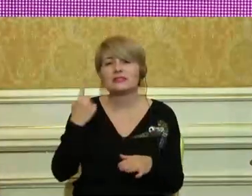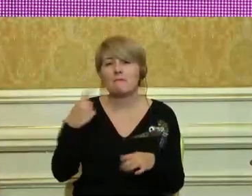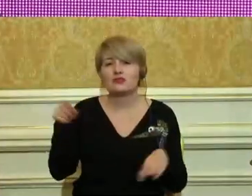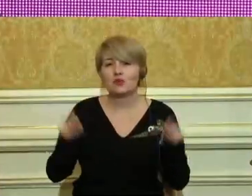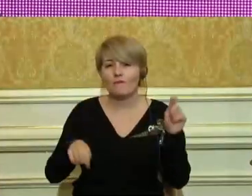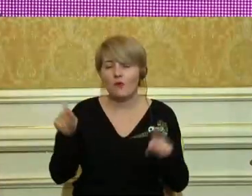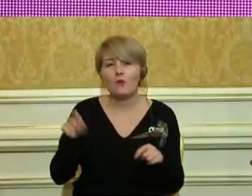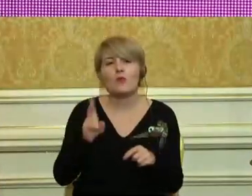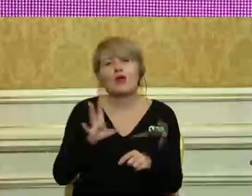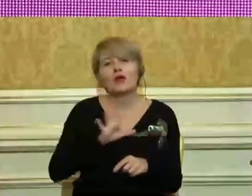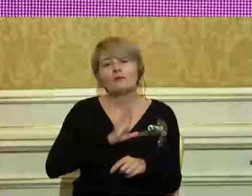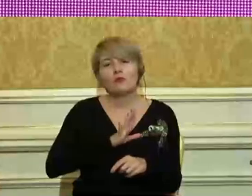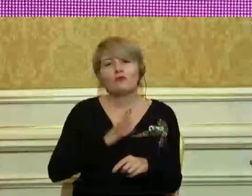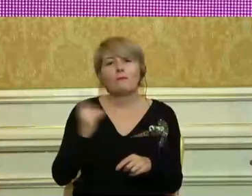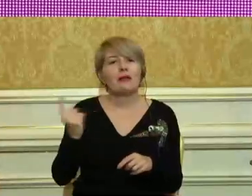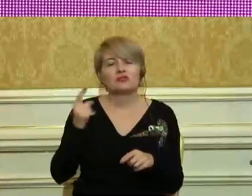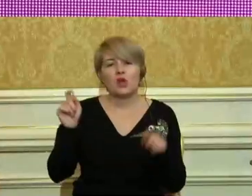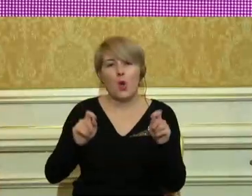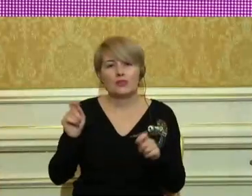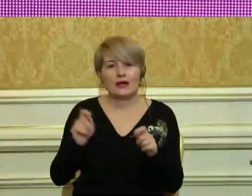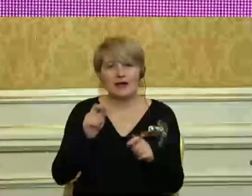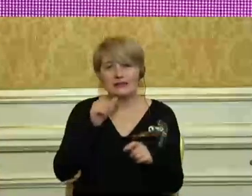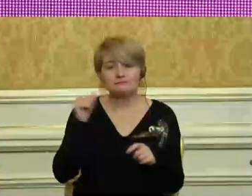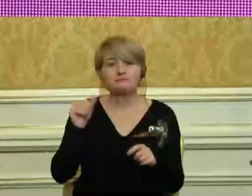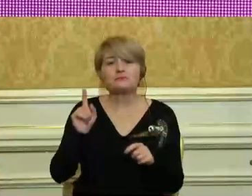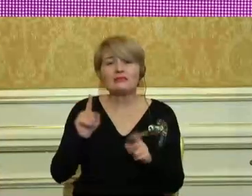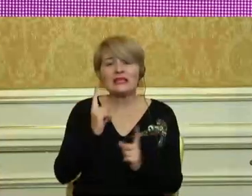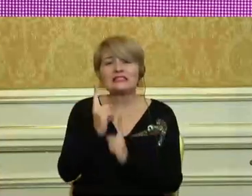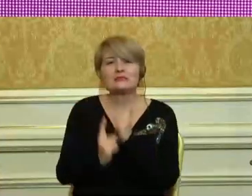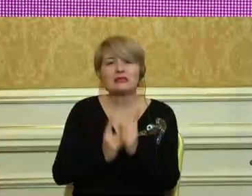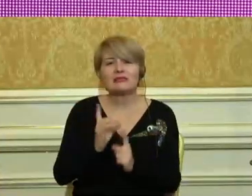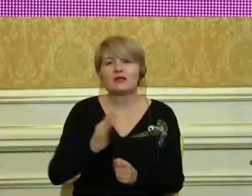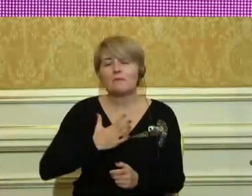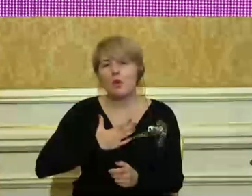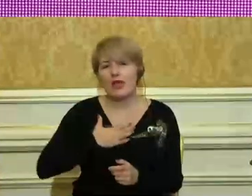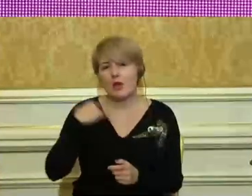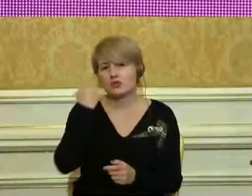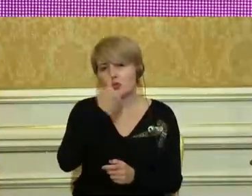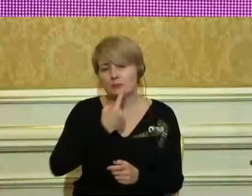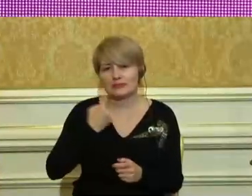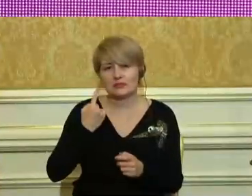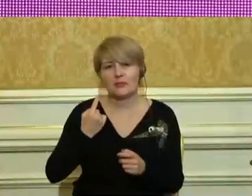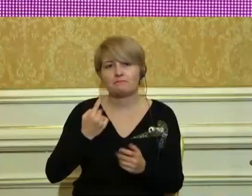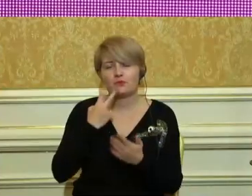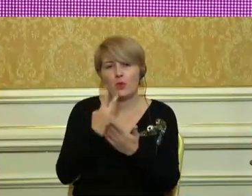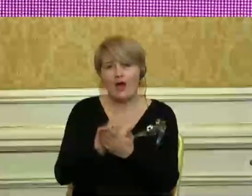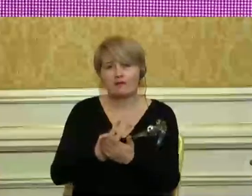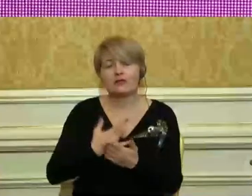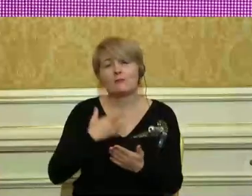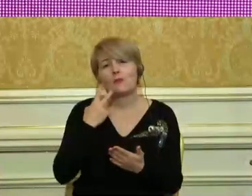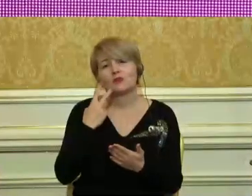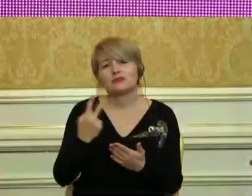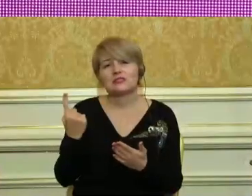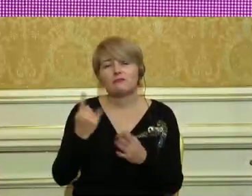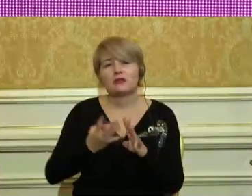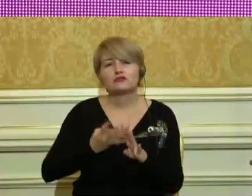ministry, we've analyzed what's going on, and after the first Congress, there was absolutely great change after the